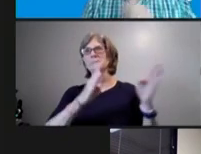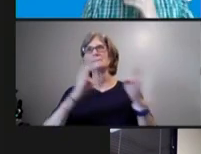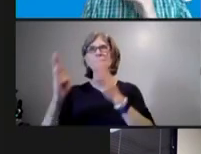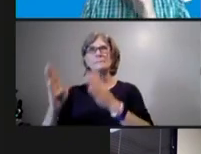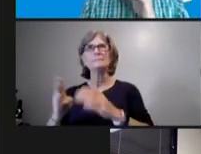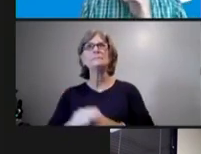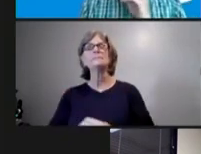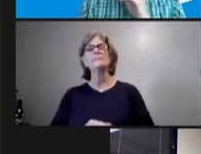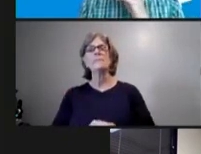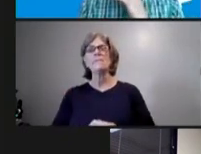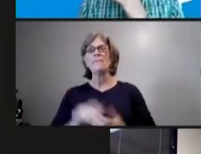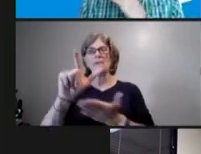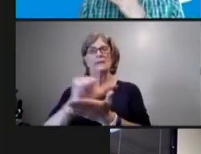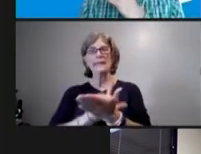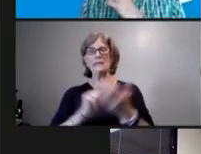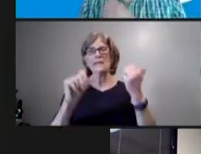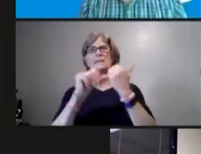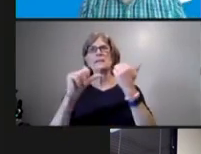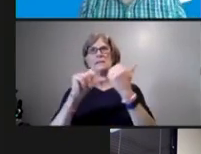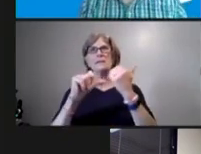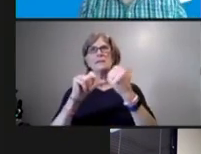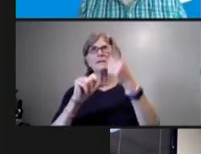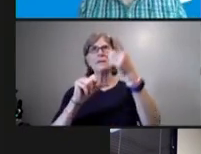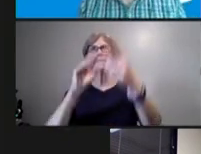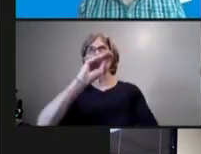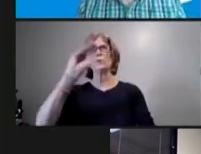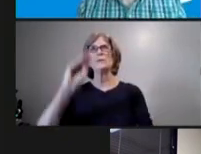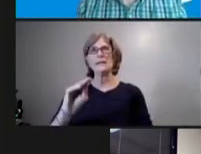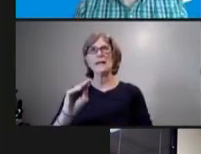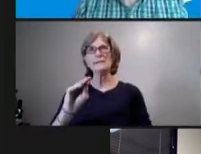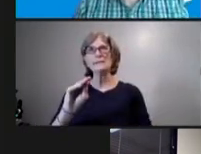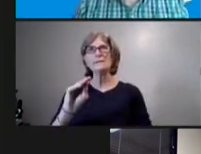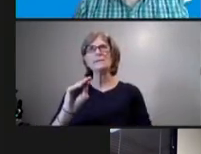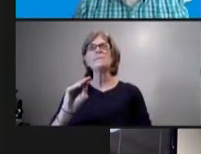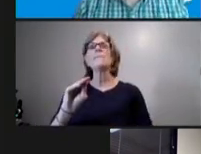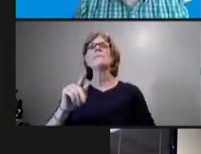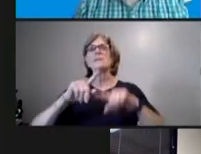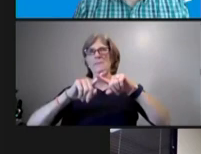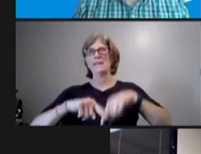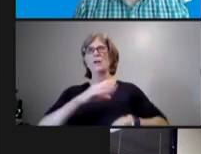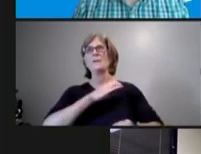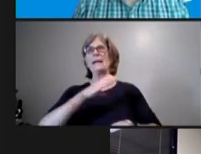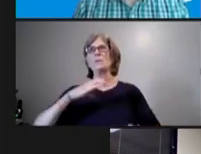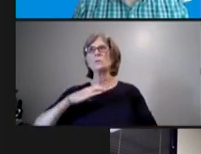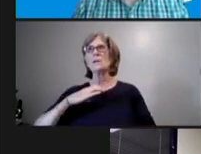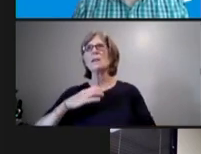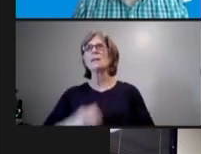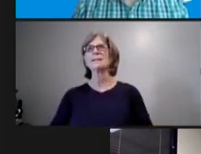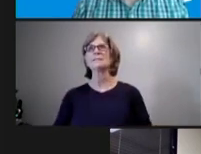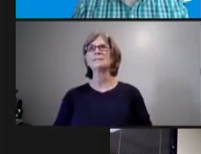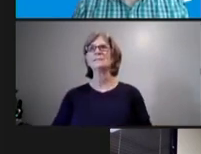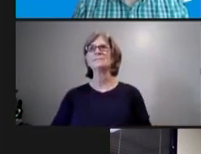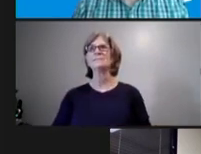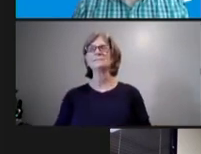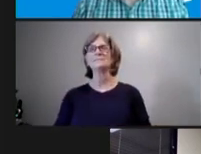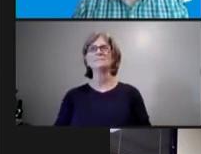The legal assistance program, we have present households by council district and AMI levels.